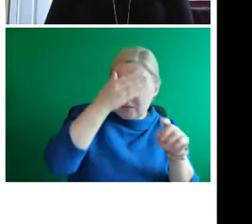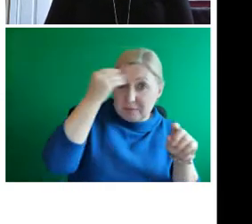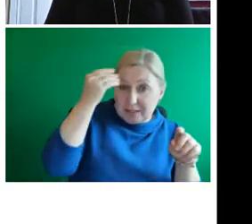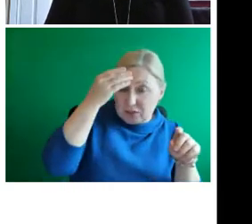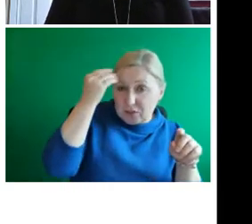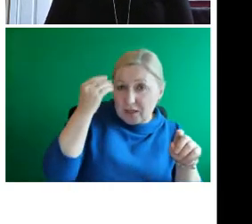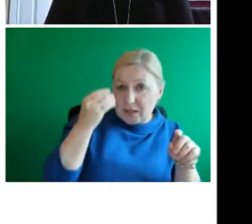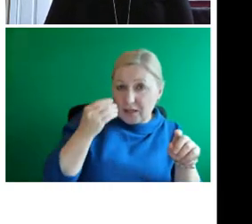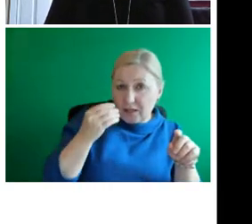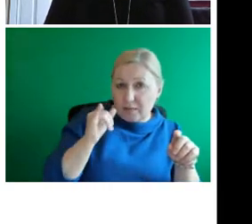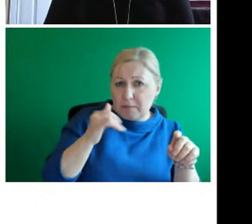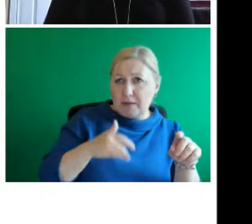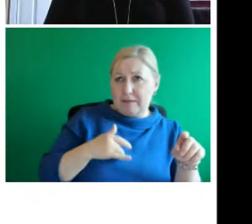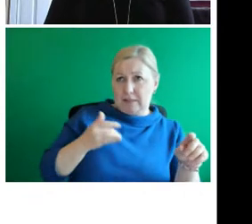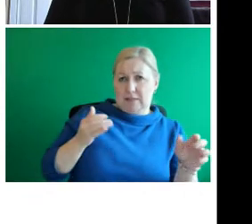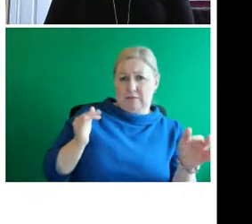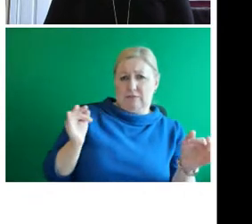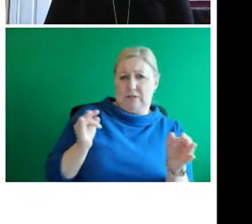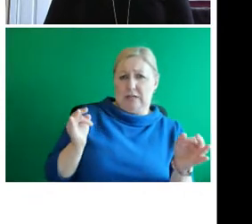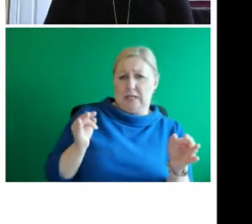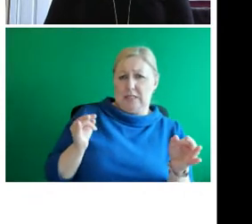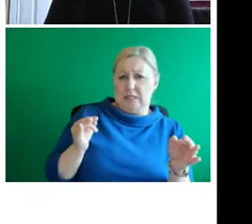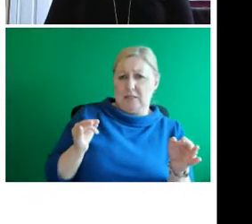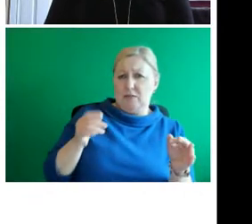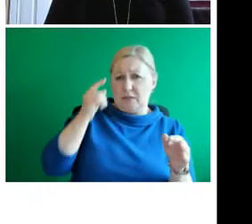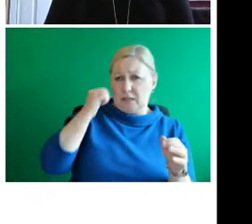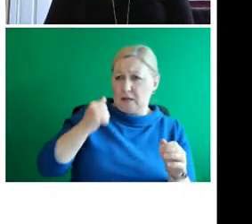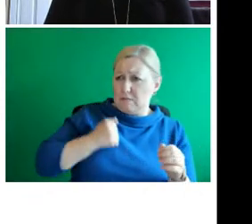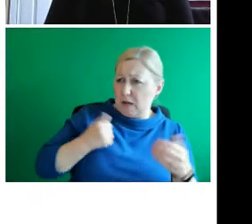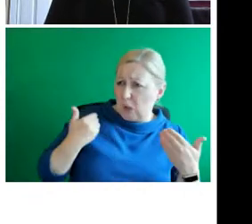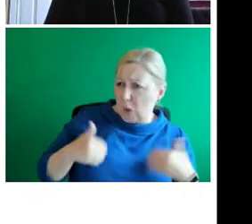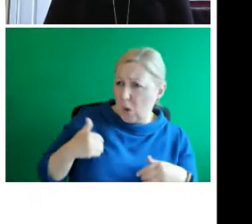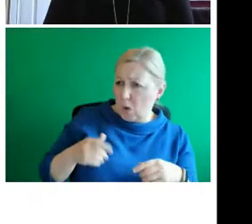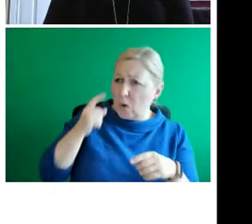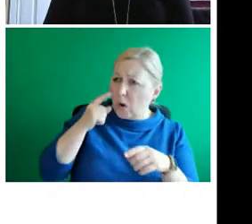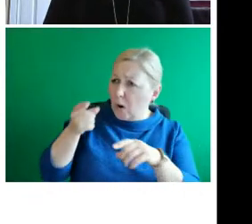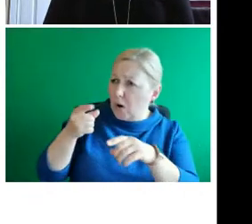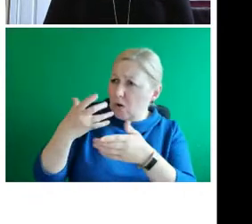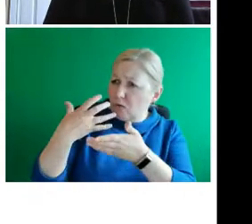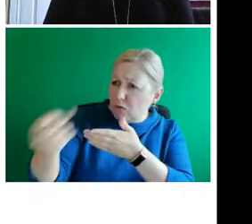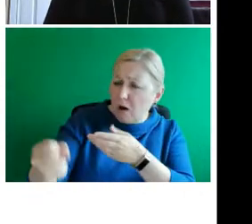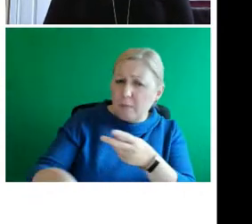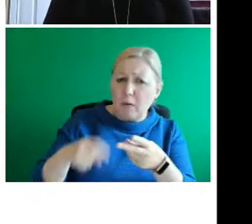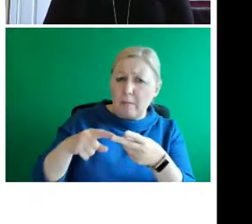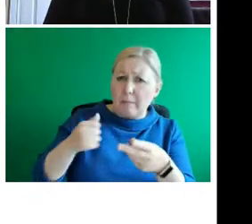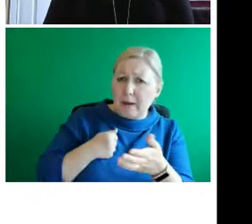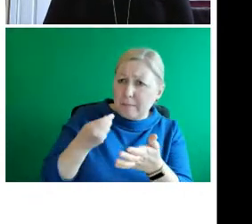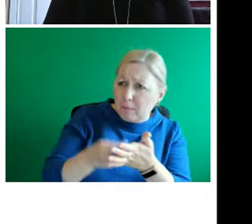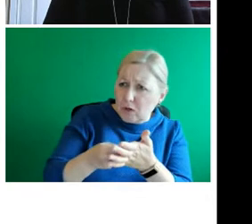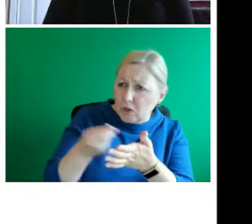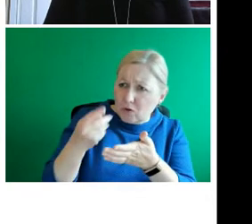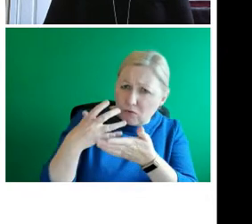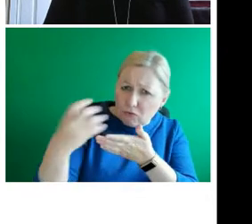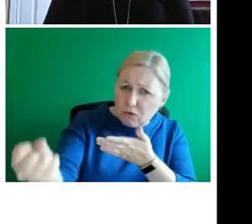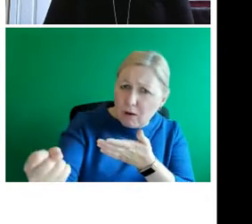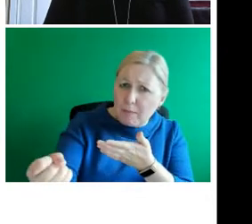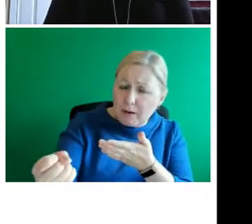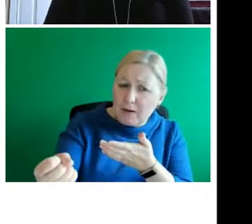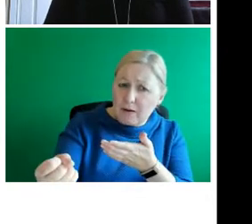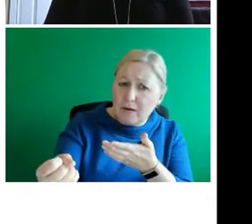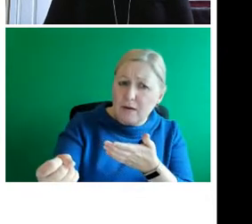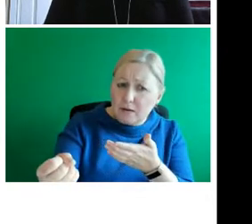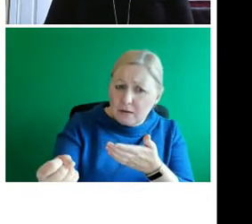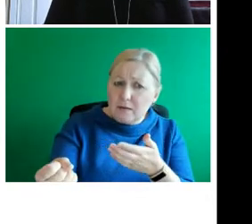one would be a fear that people are stealing their clothes or stealing money from them. Visual hallucinations would be associated